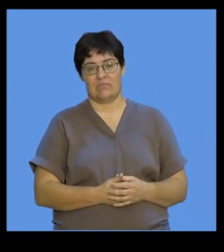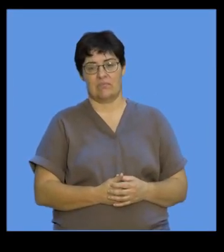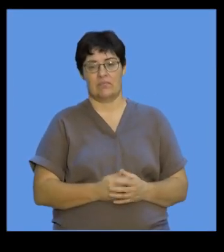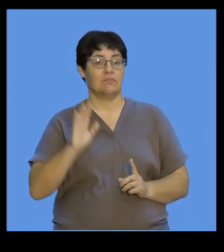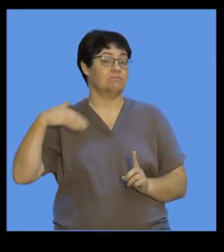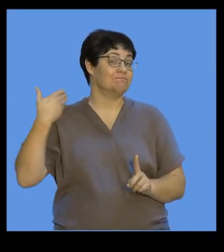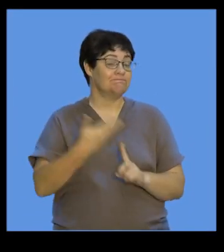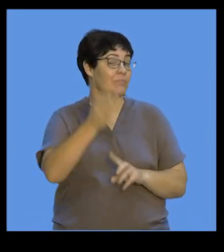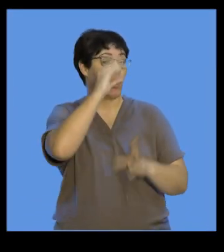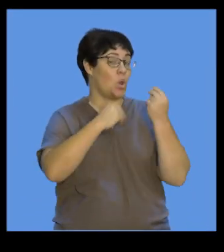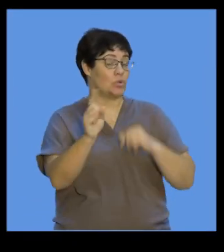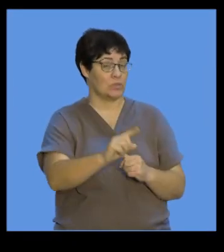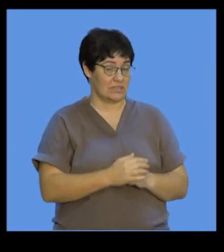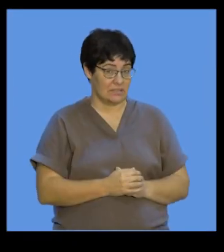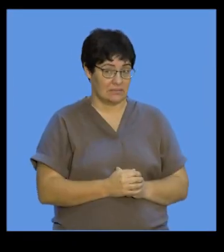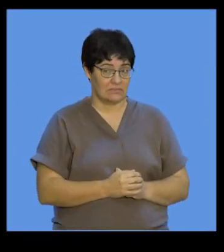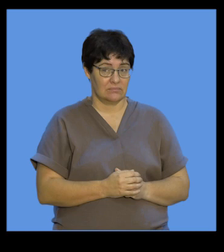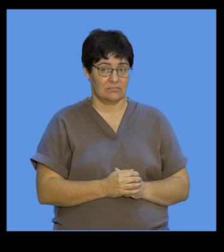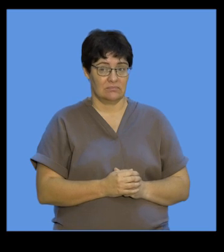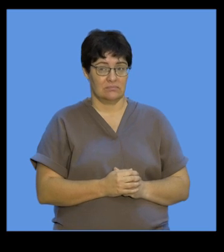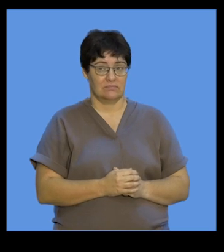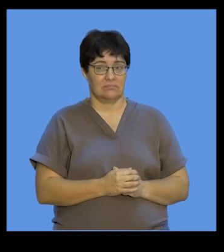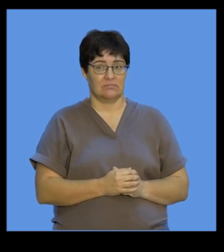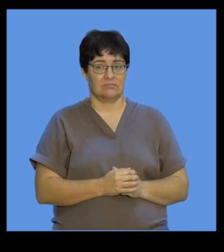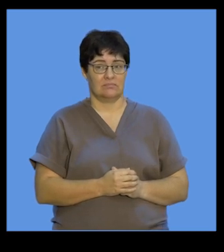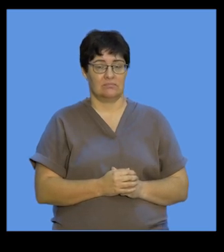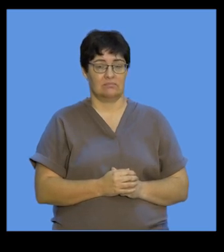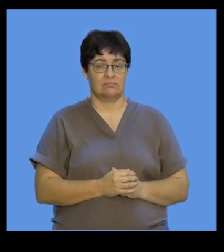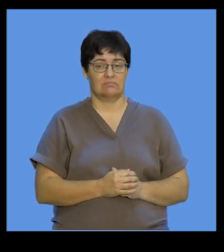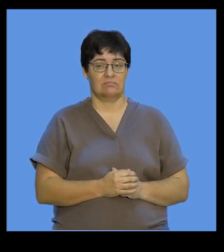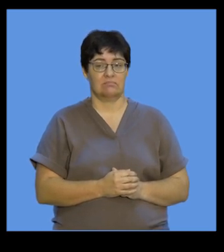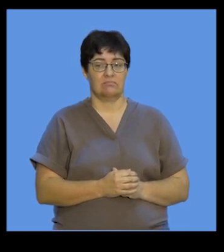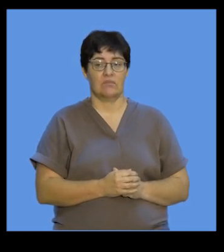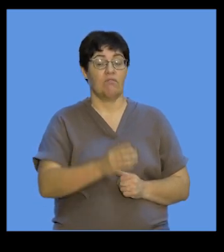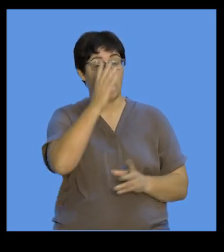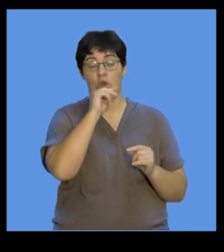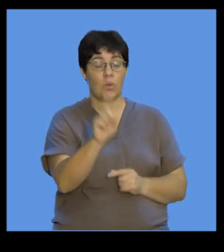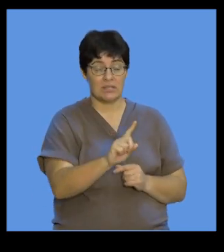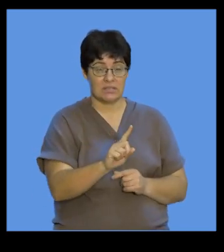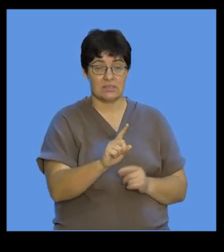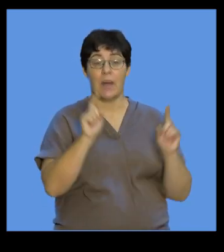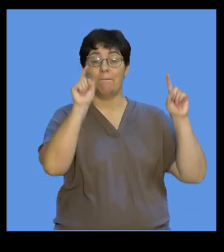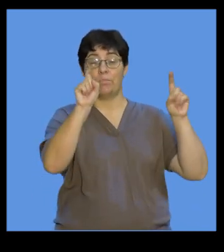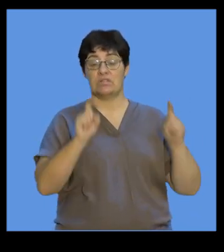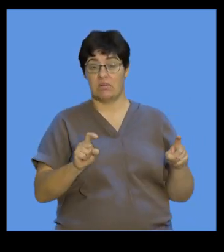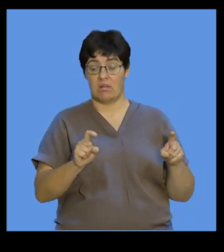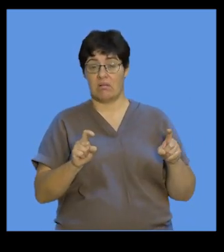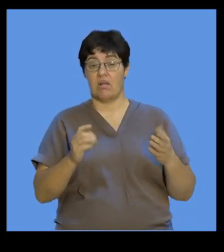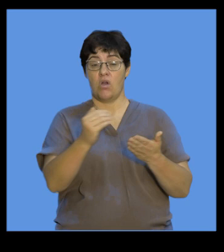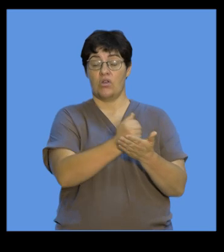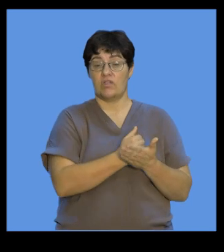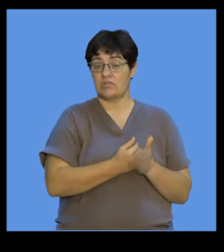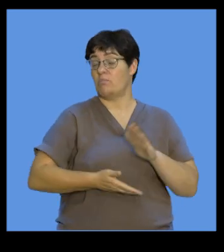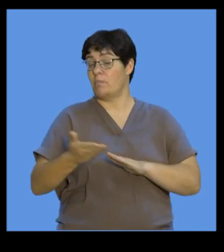learnt today? Well, we've learnt that the principle of conservation of momentum says to us that the